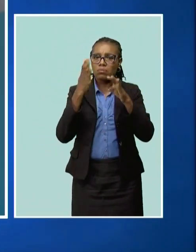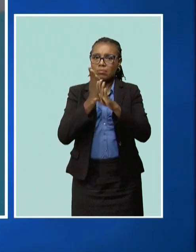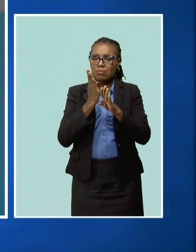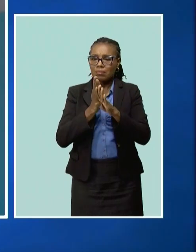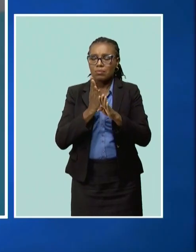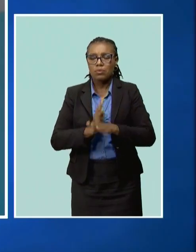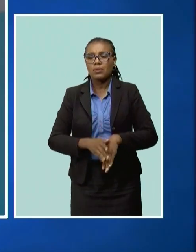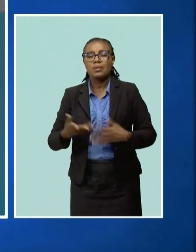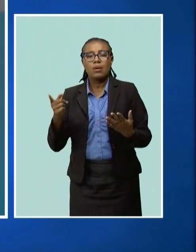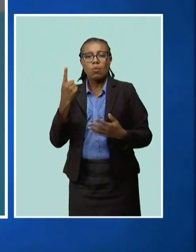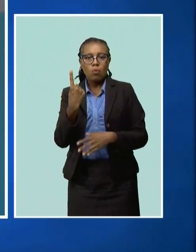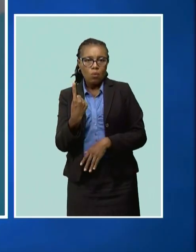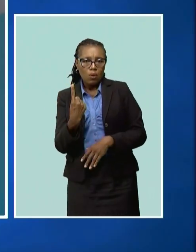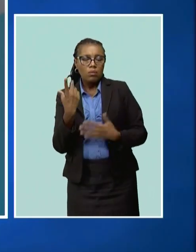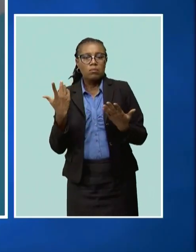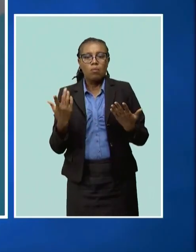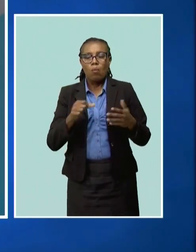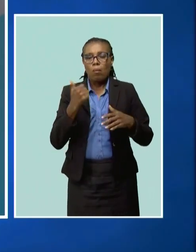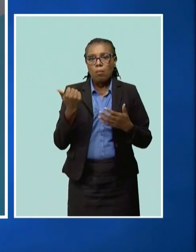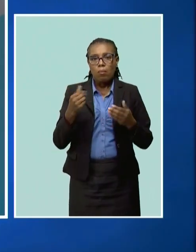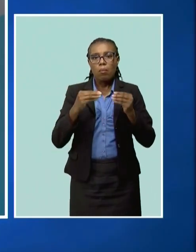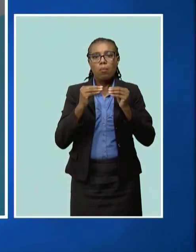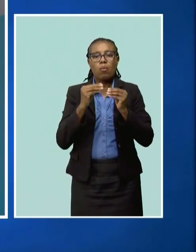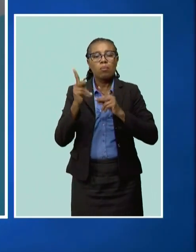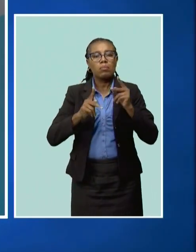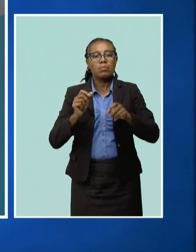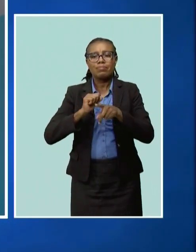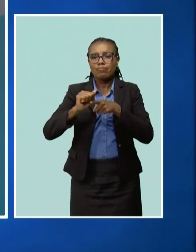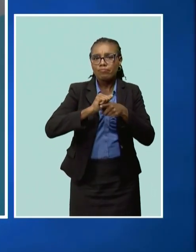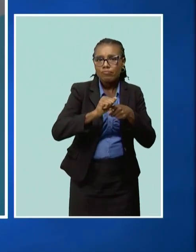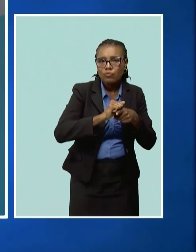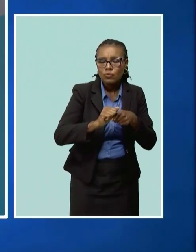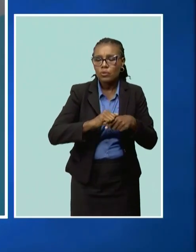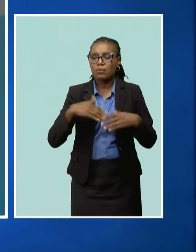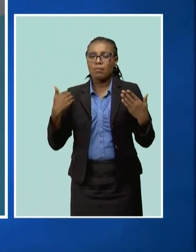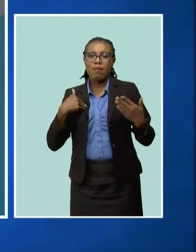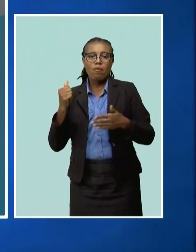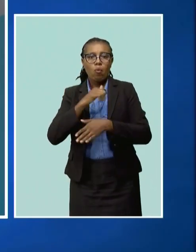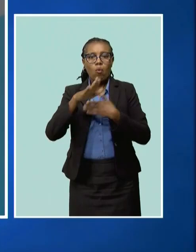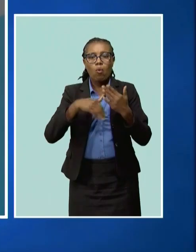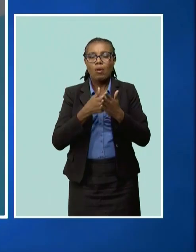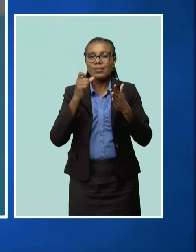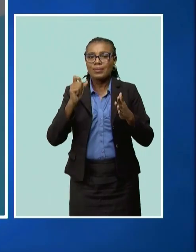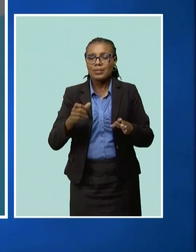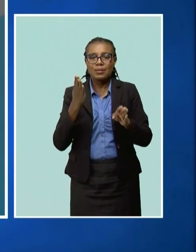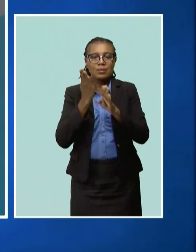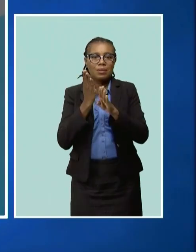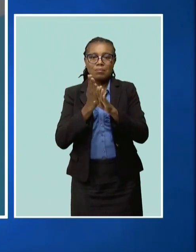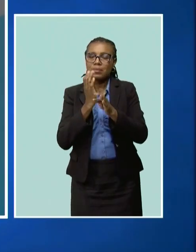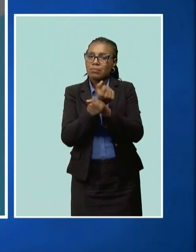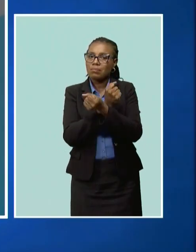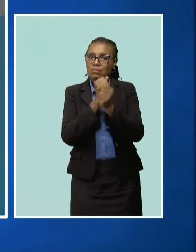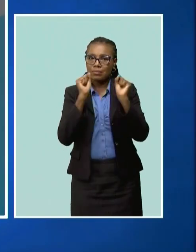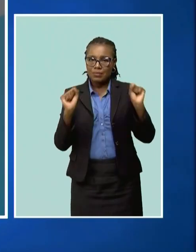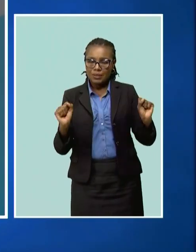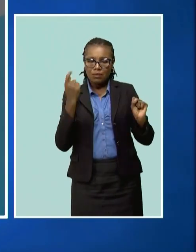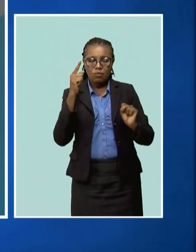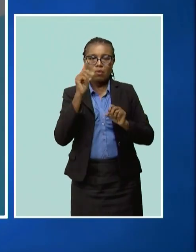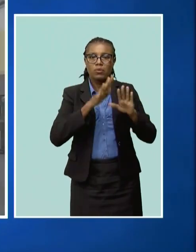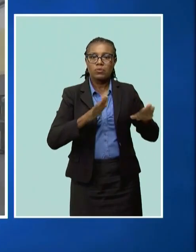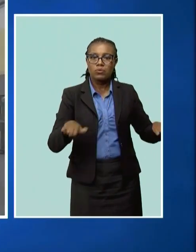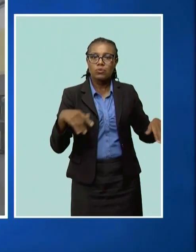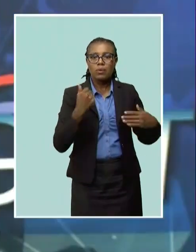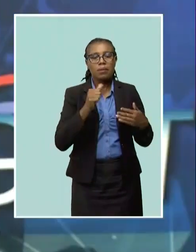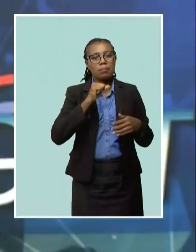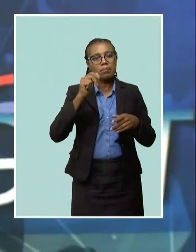are trained, and 2, they are equipped with everything they need to be equipped with to keep the buses safe for the